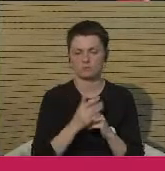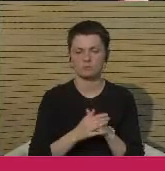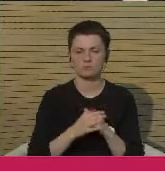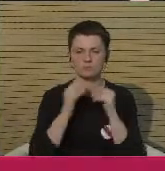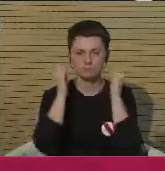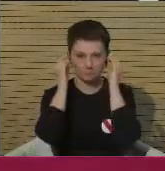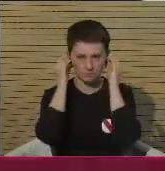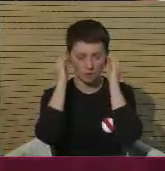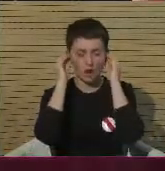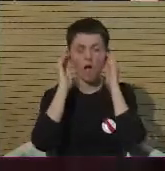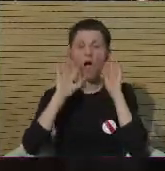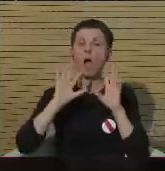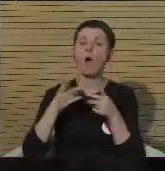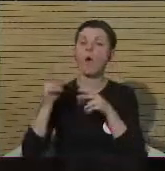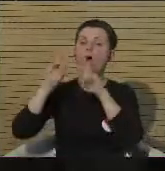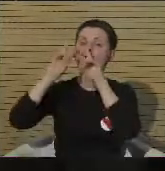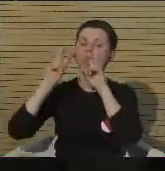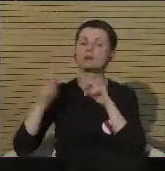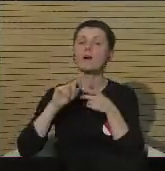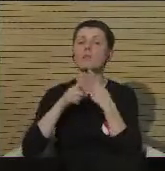Russian business.